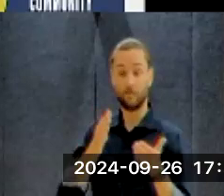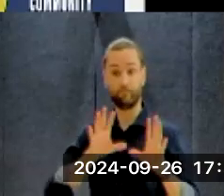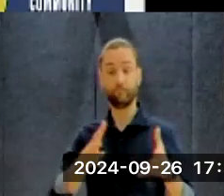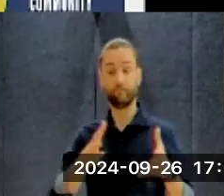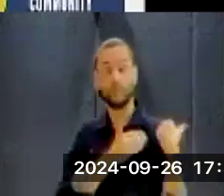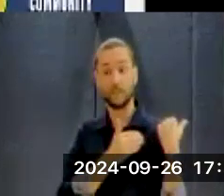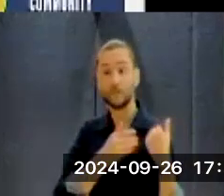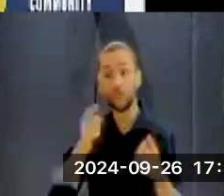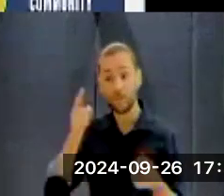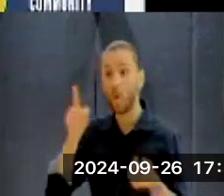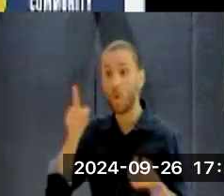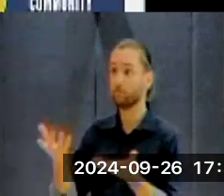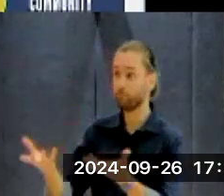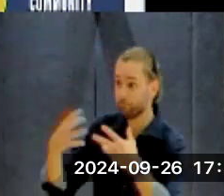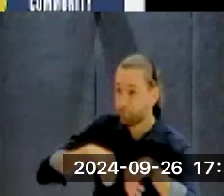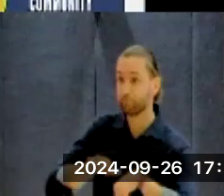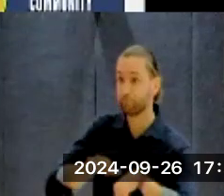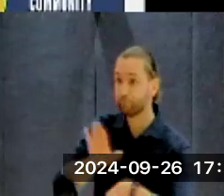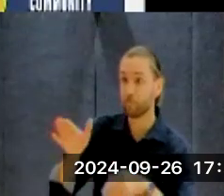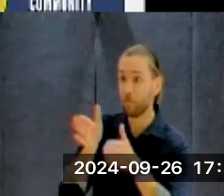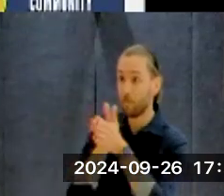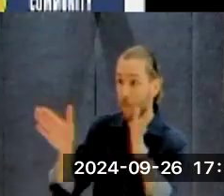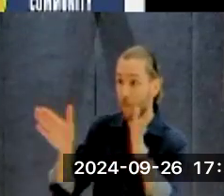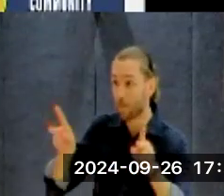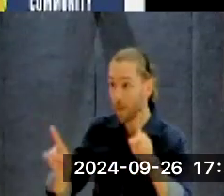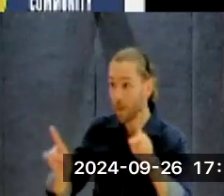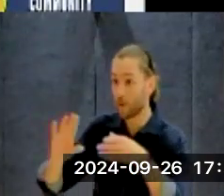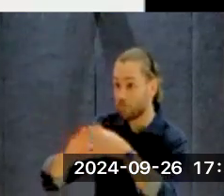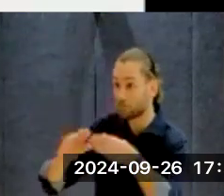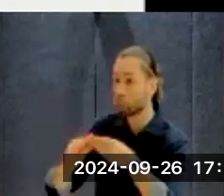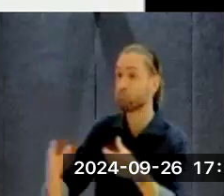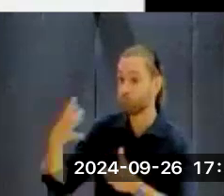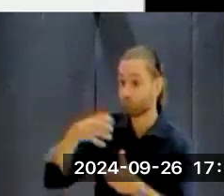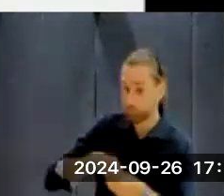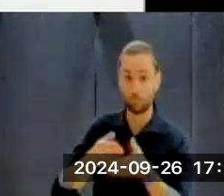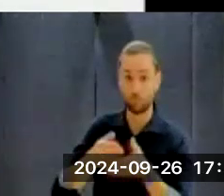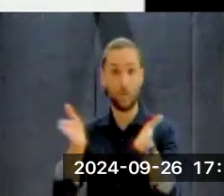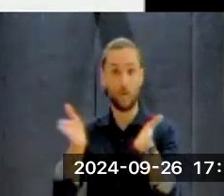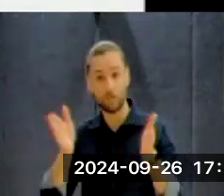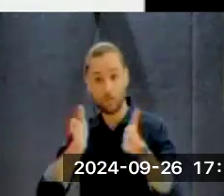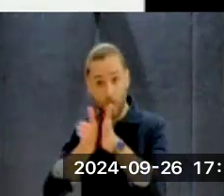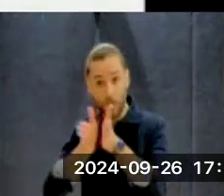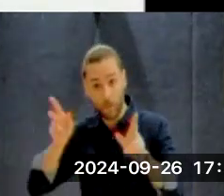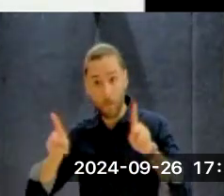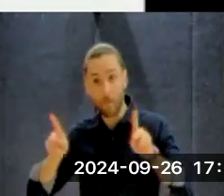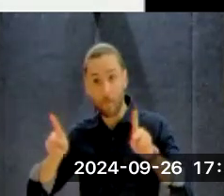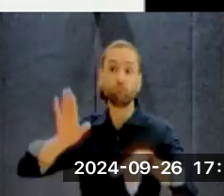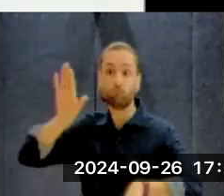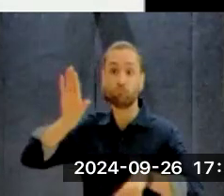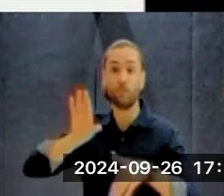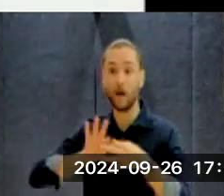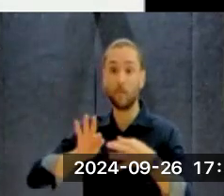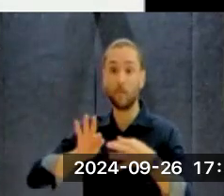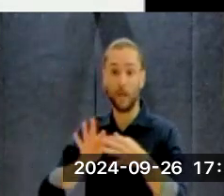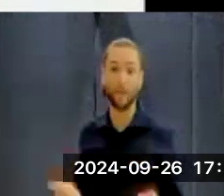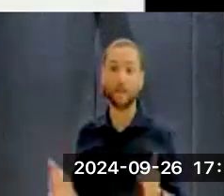is hearing from the public. To that end, this meeting is open to the public, and there will be opportunities for public comments throughout the meeting today. To